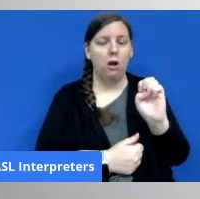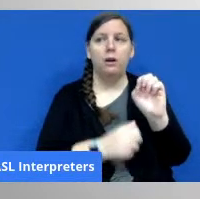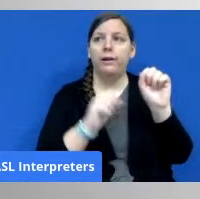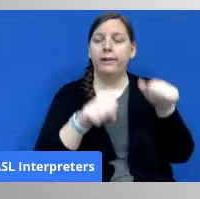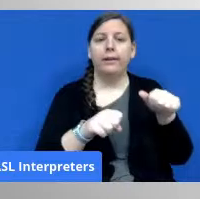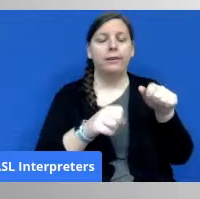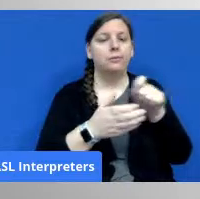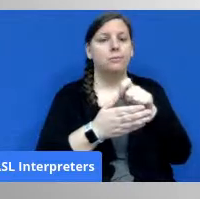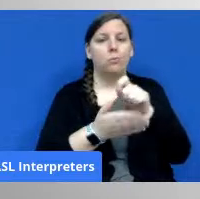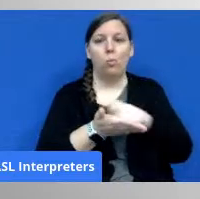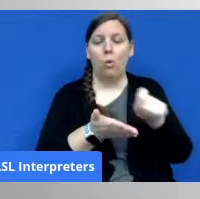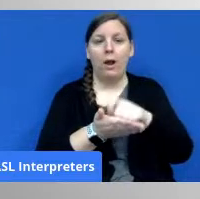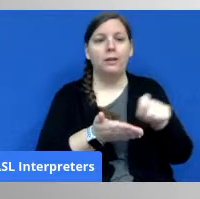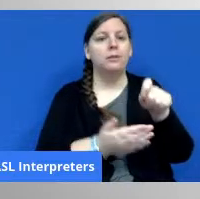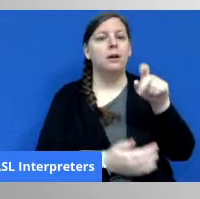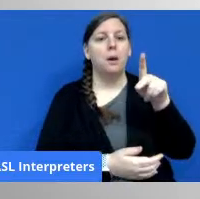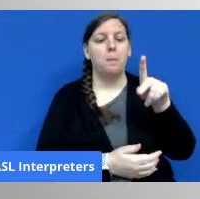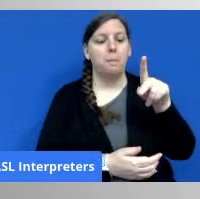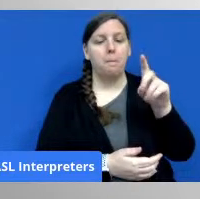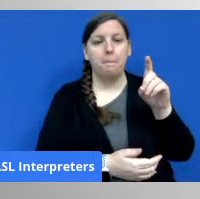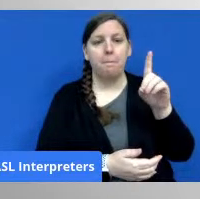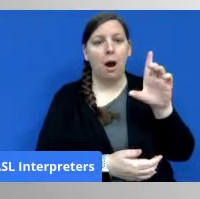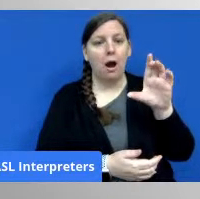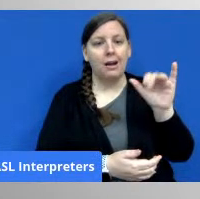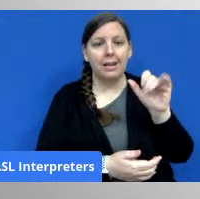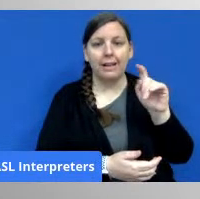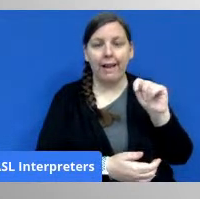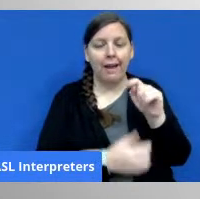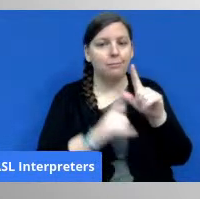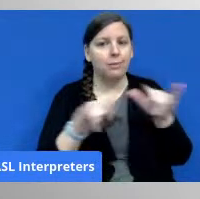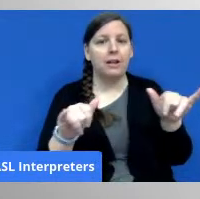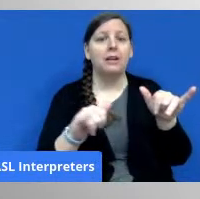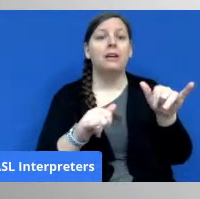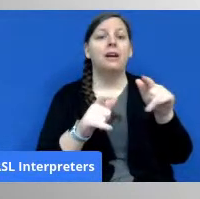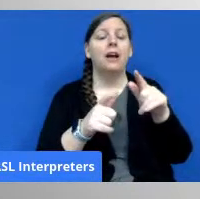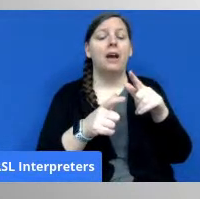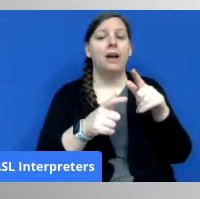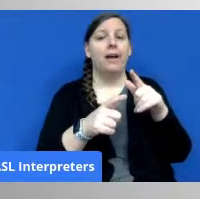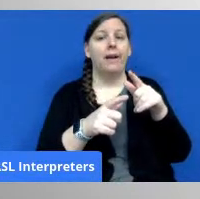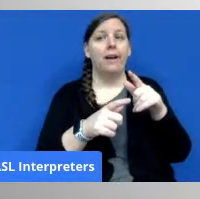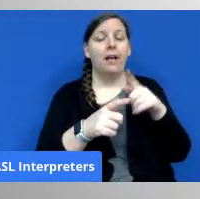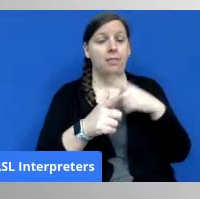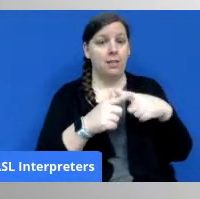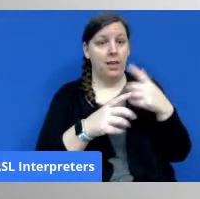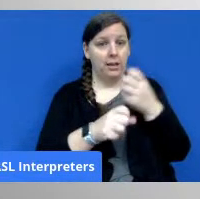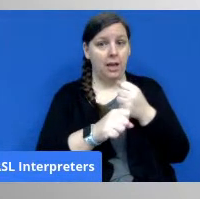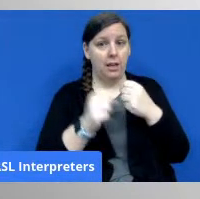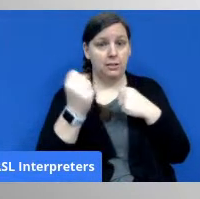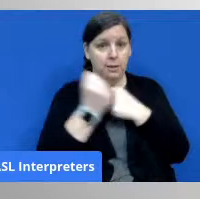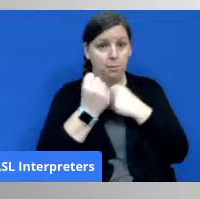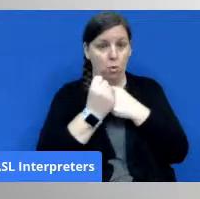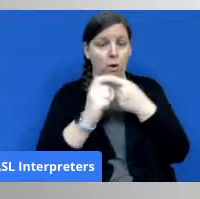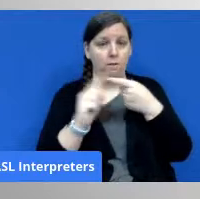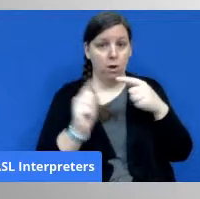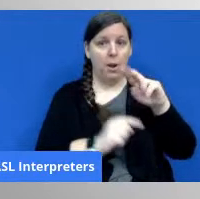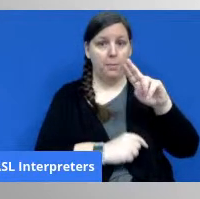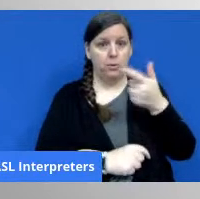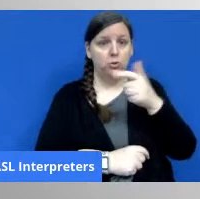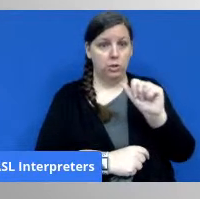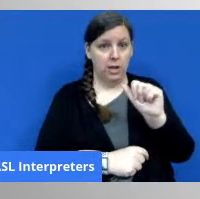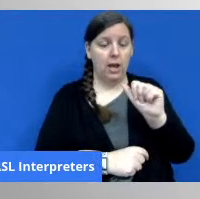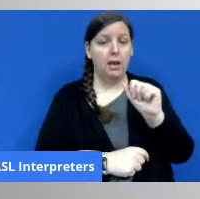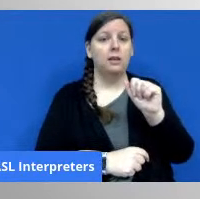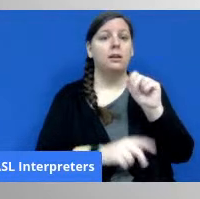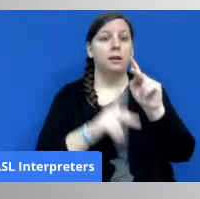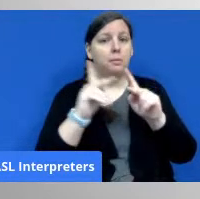Center and feedback. So I think it's just an amazing connection back to UGA, and an example of